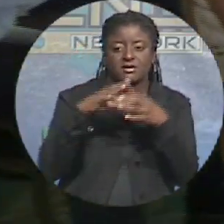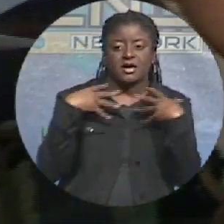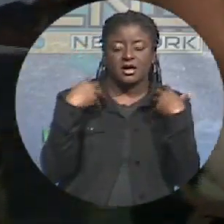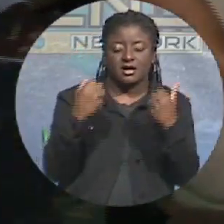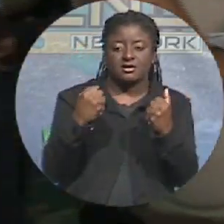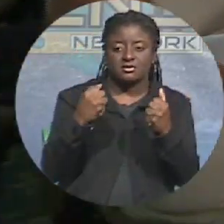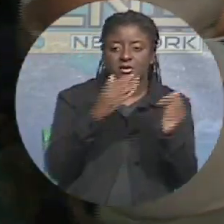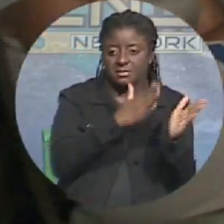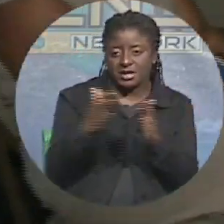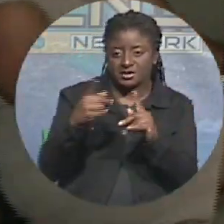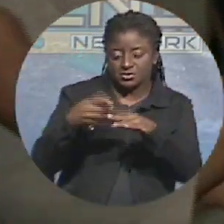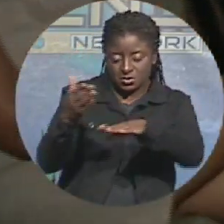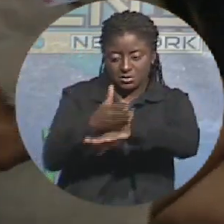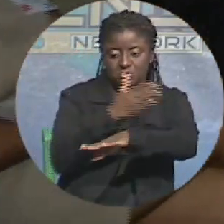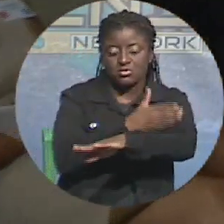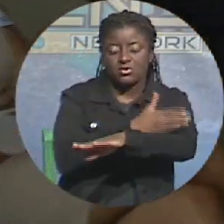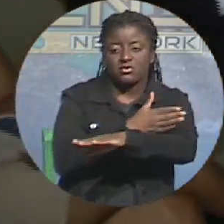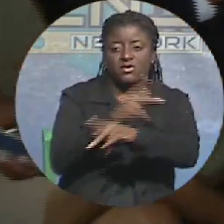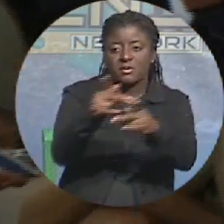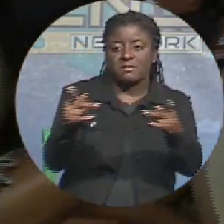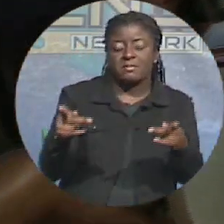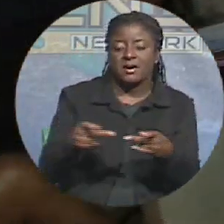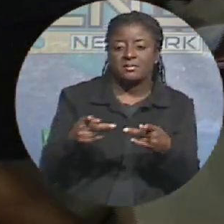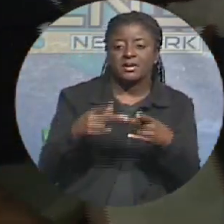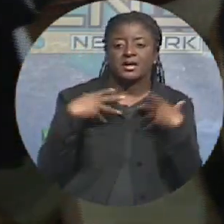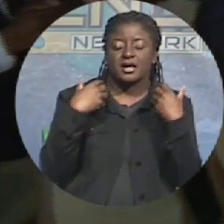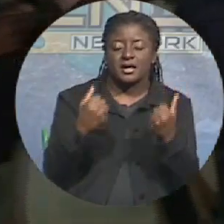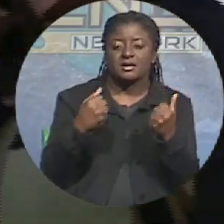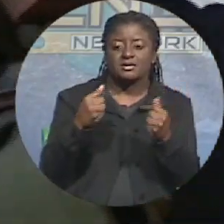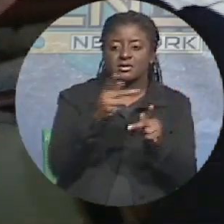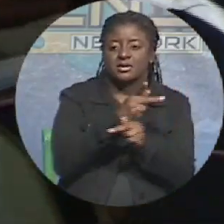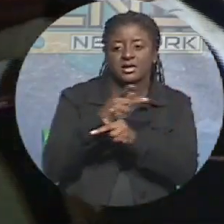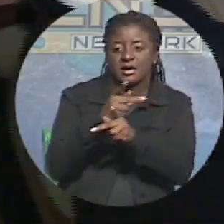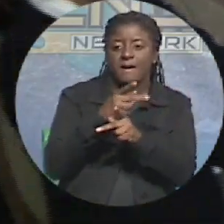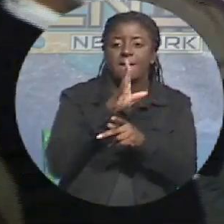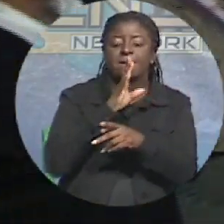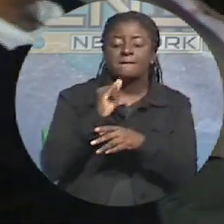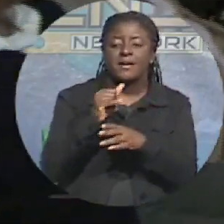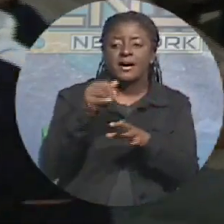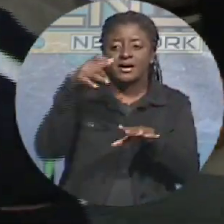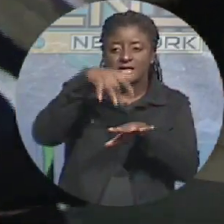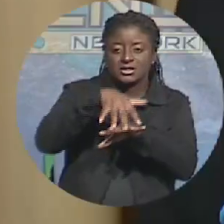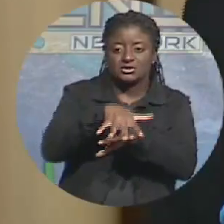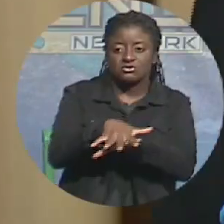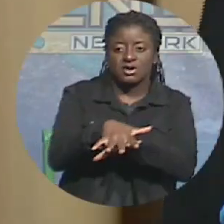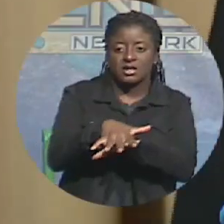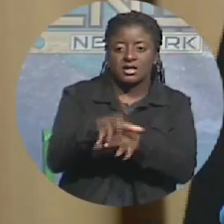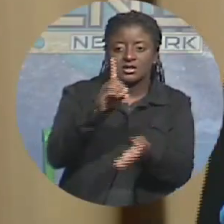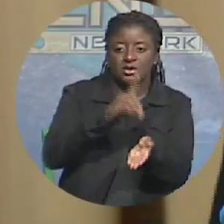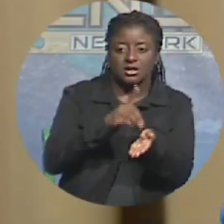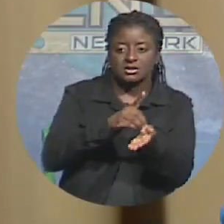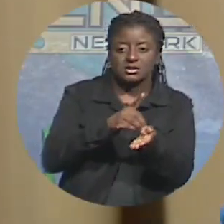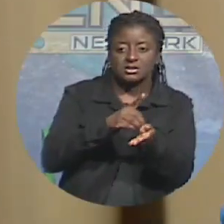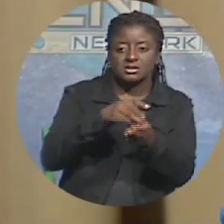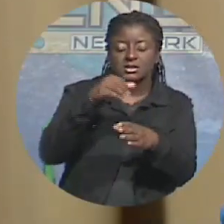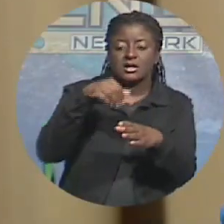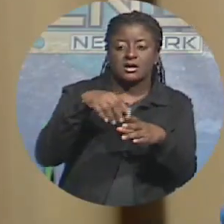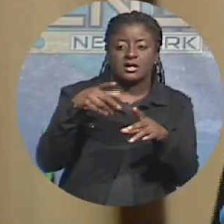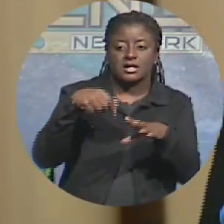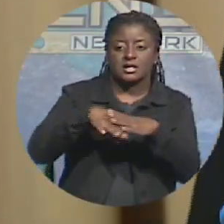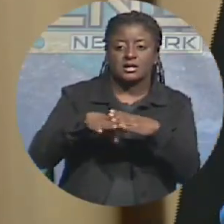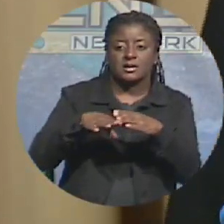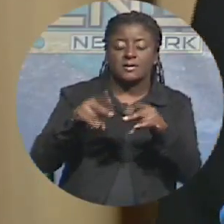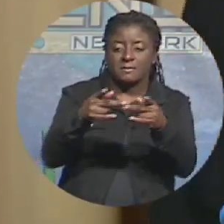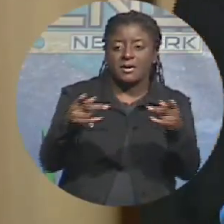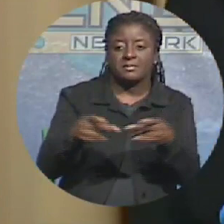care by integrating physicians from the Family Health Program into public health clinics nationwide. It has been determined that there is